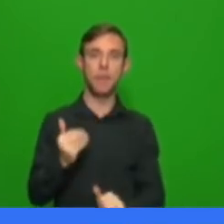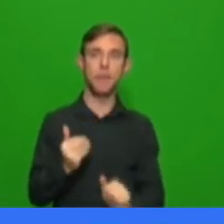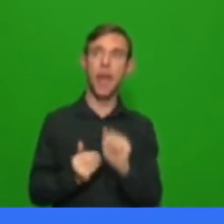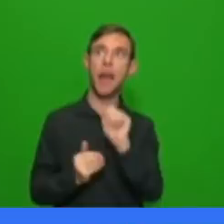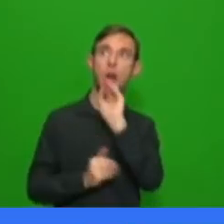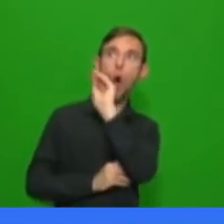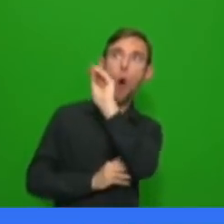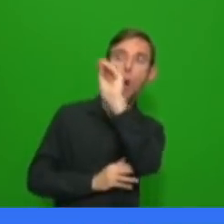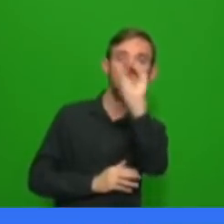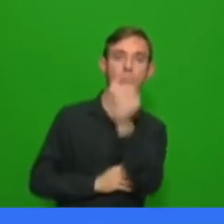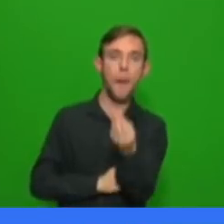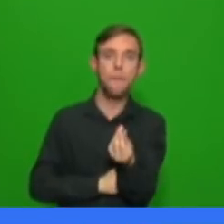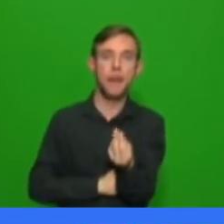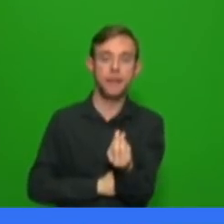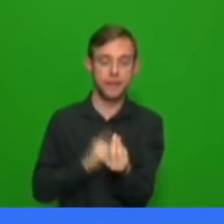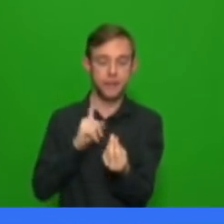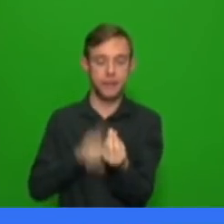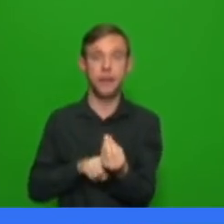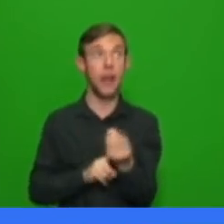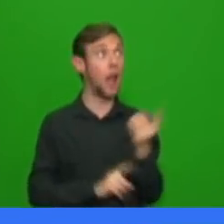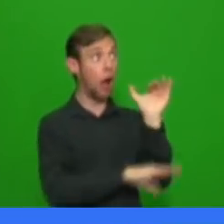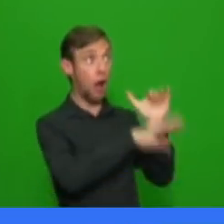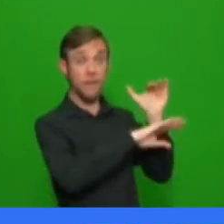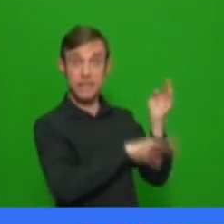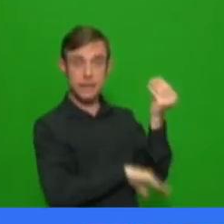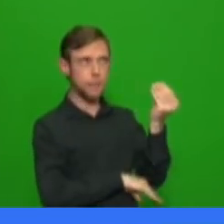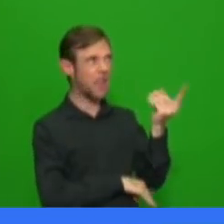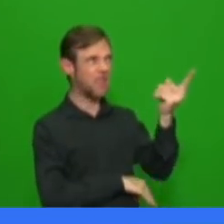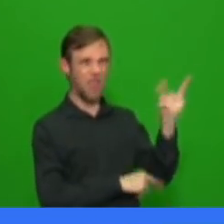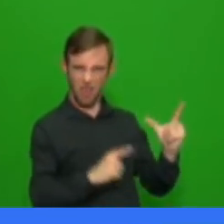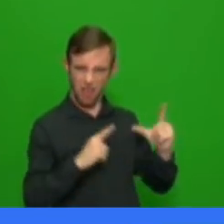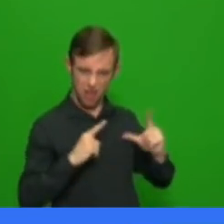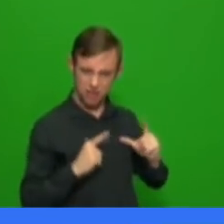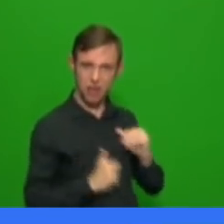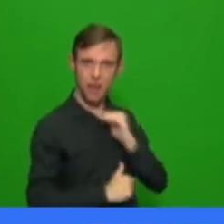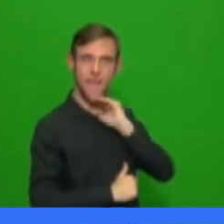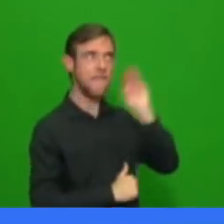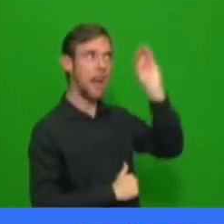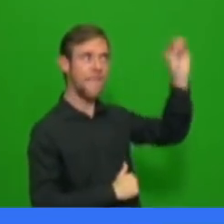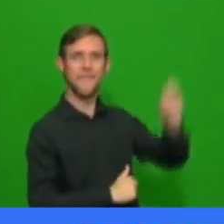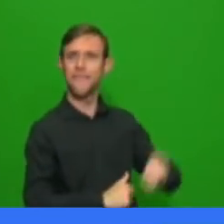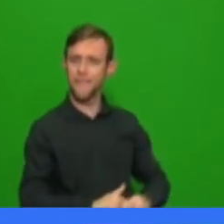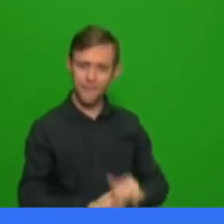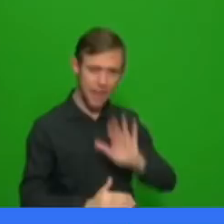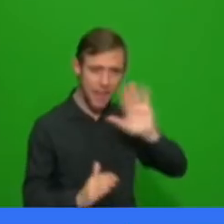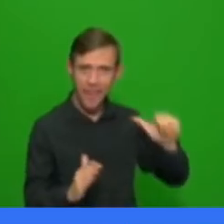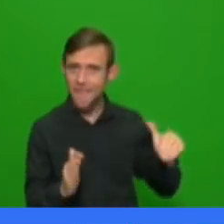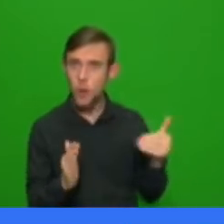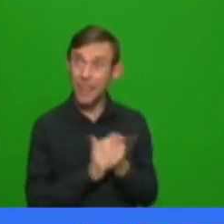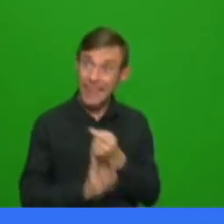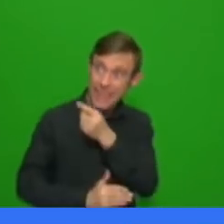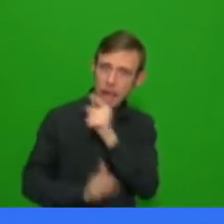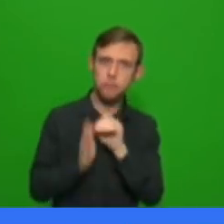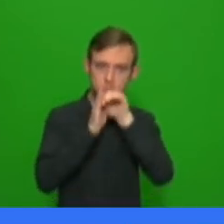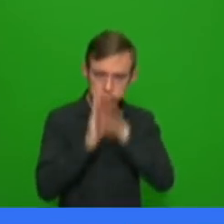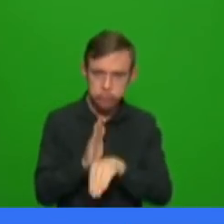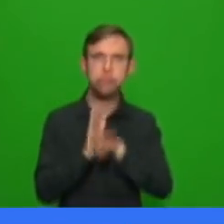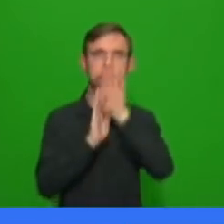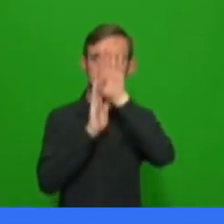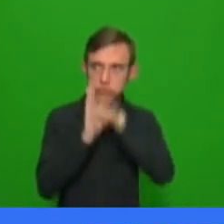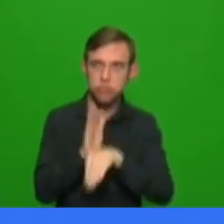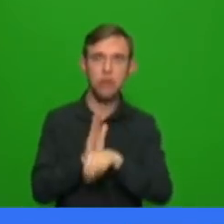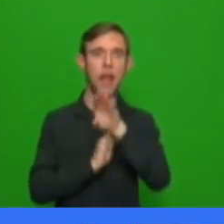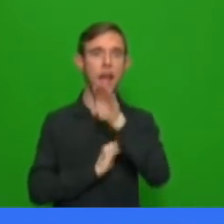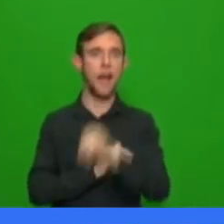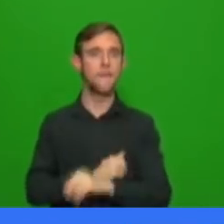the so-called Guidotti rule. And based on that, that fluctuates quite a bit, because